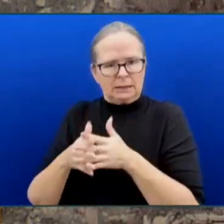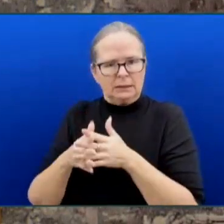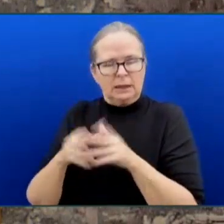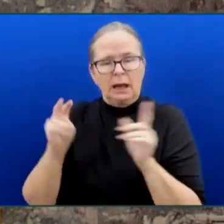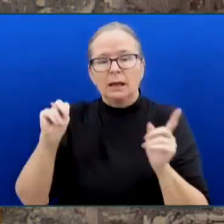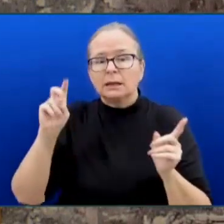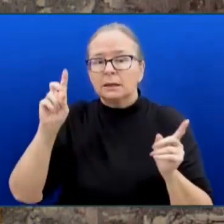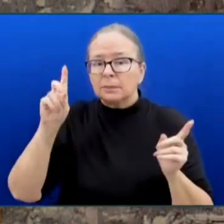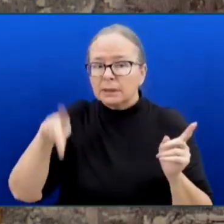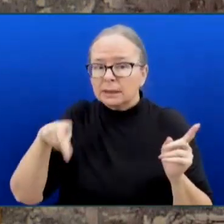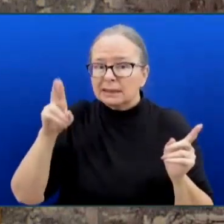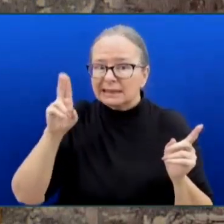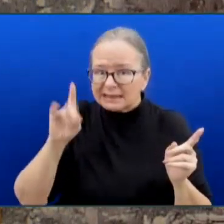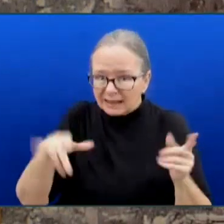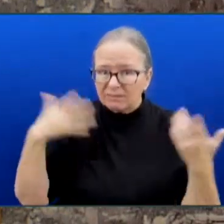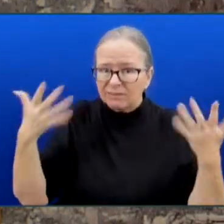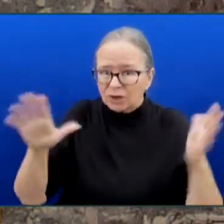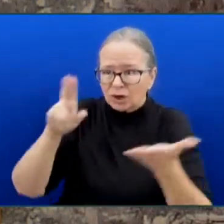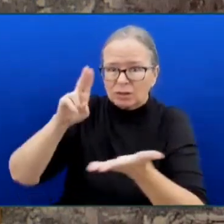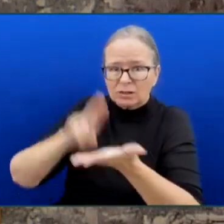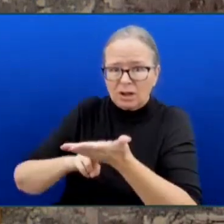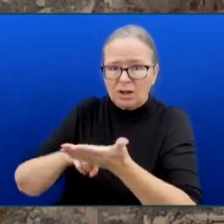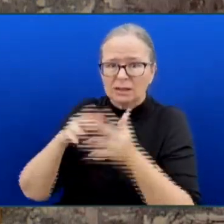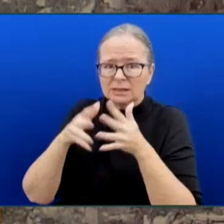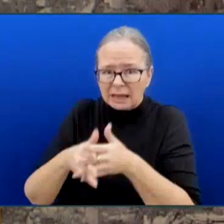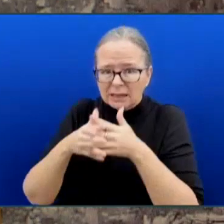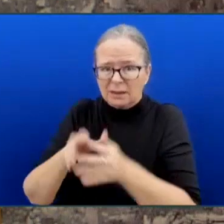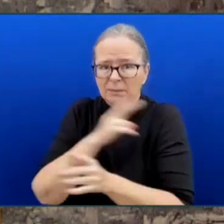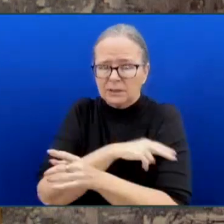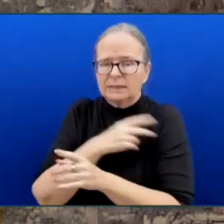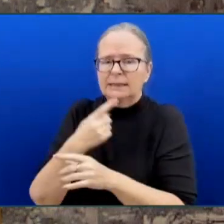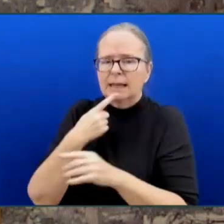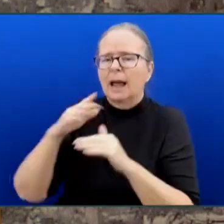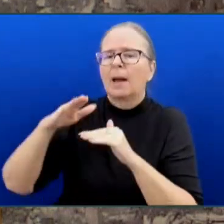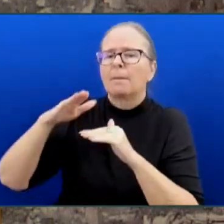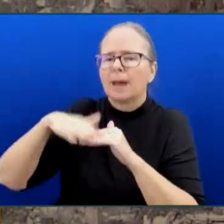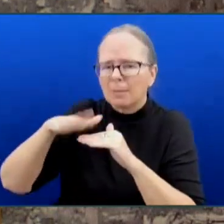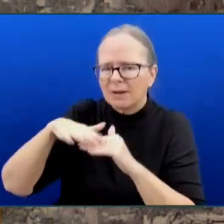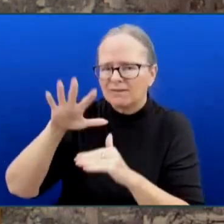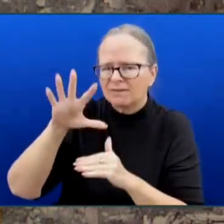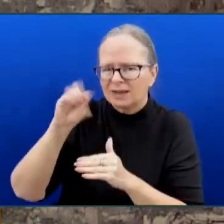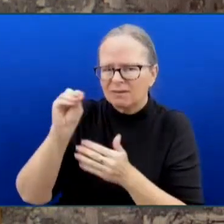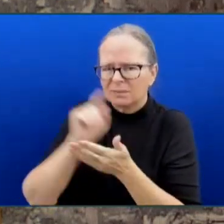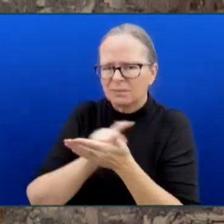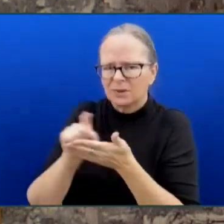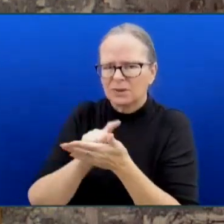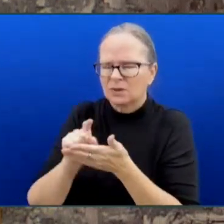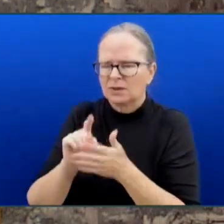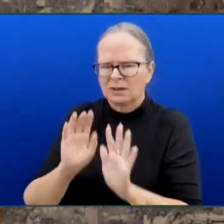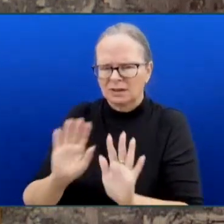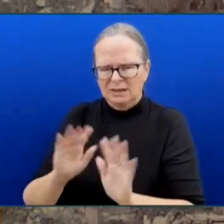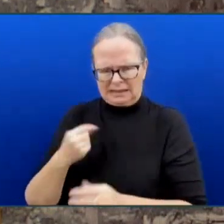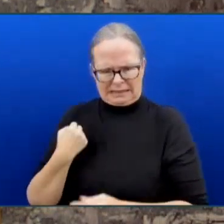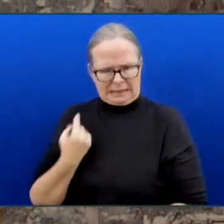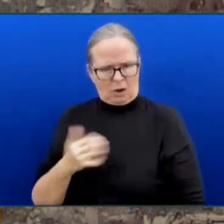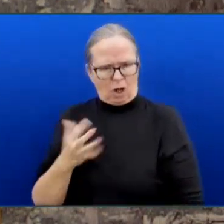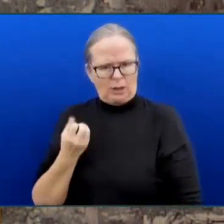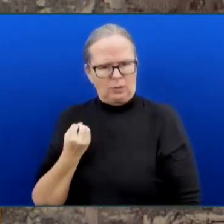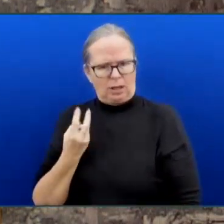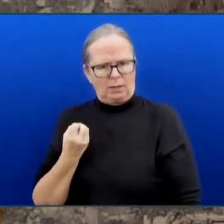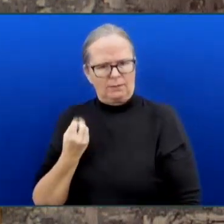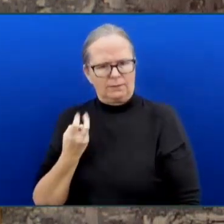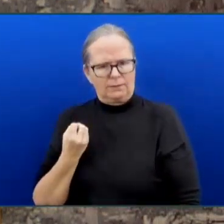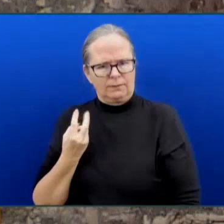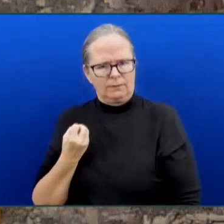hospitals for. So my question to the Premier, after 7 years of mismanaging our healthcare system, how can the Premier stand